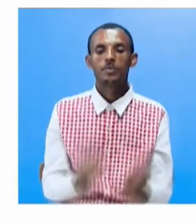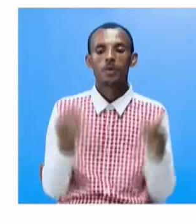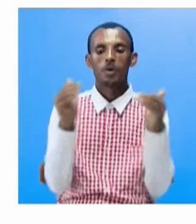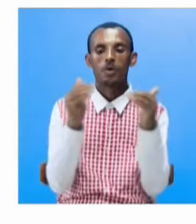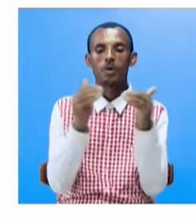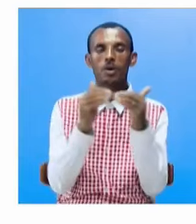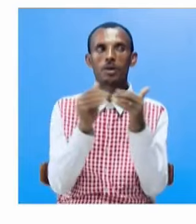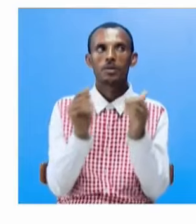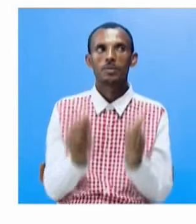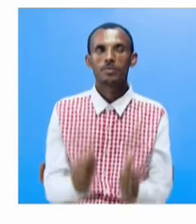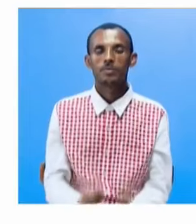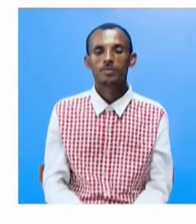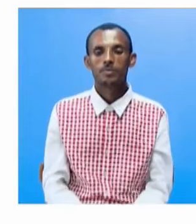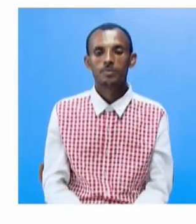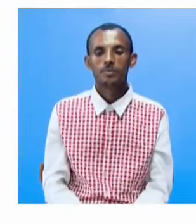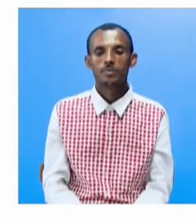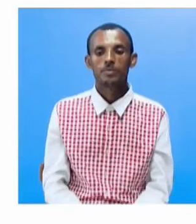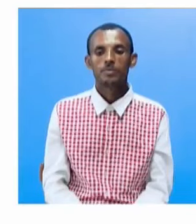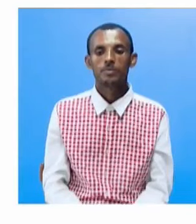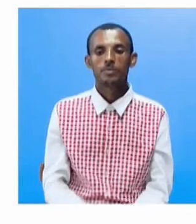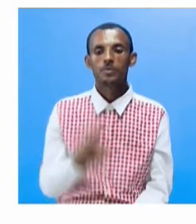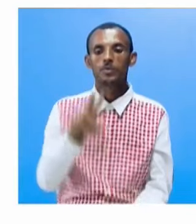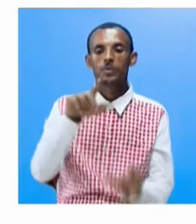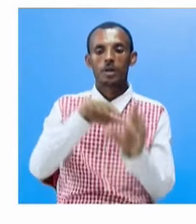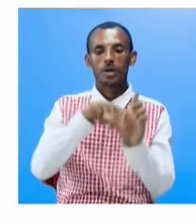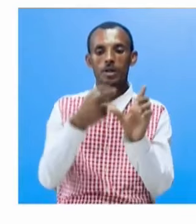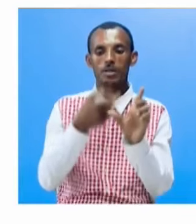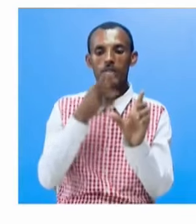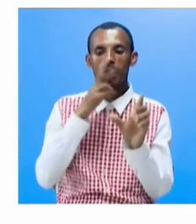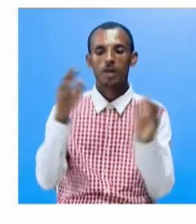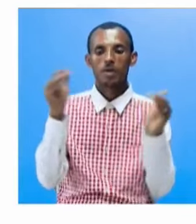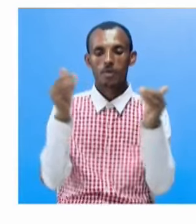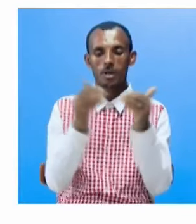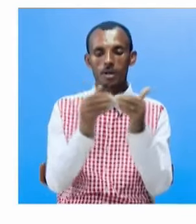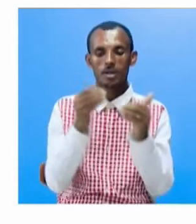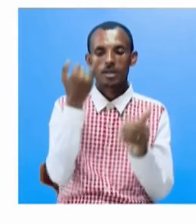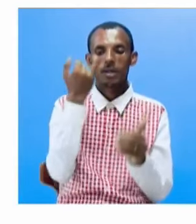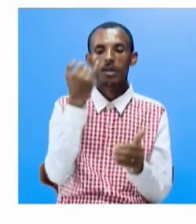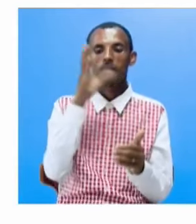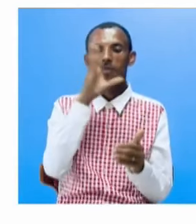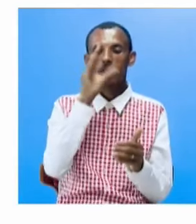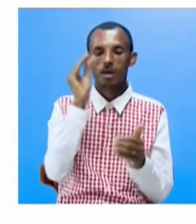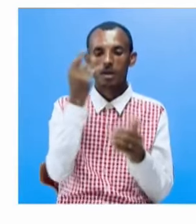congruent. Two angles are congruent if and only if